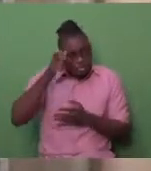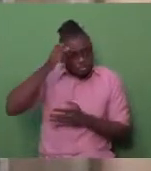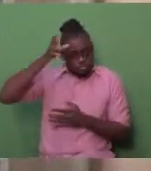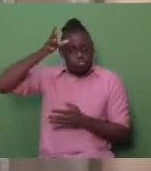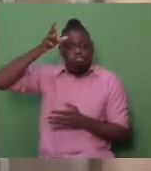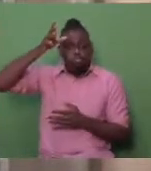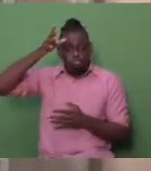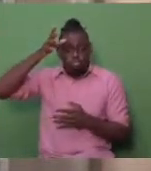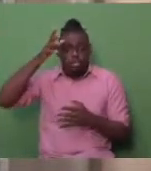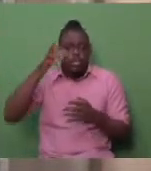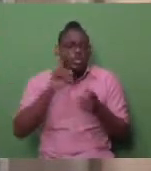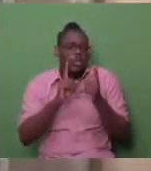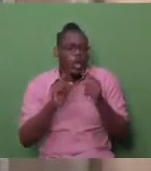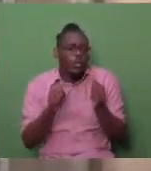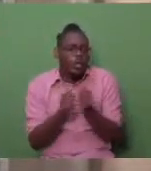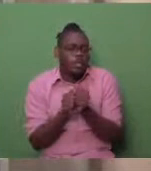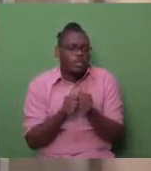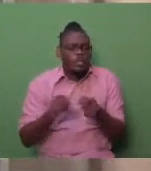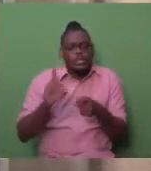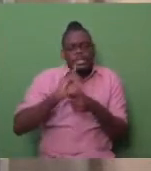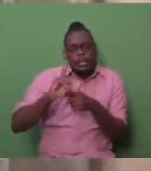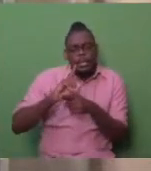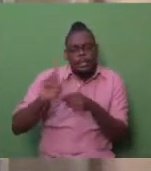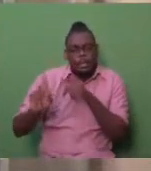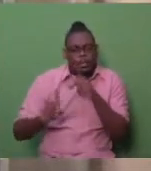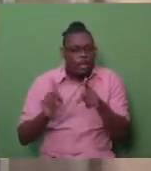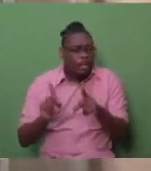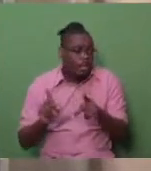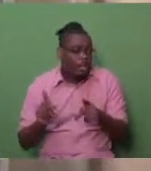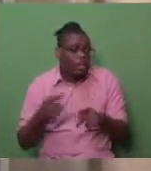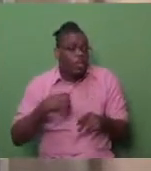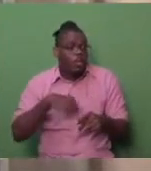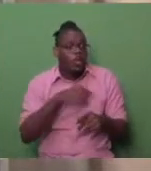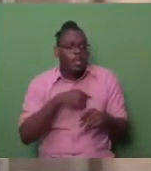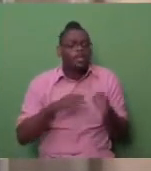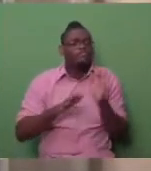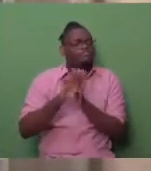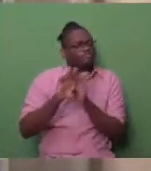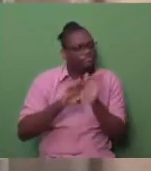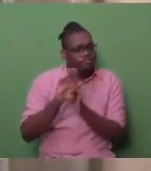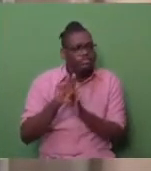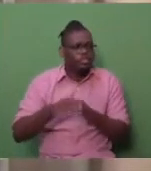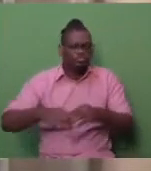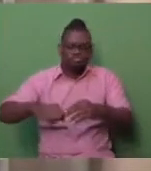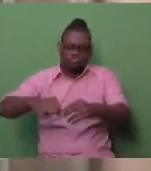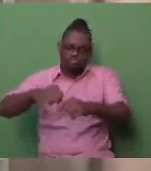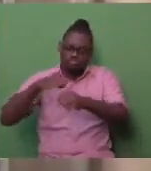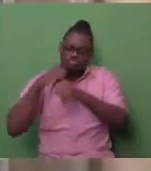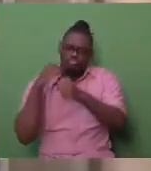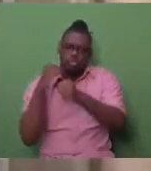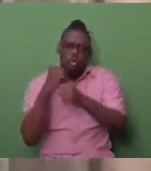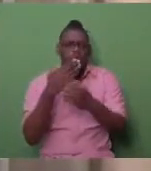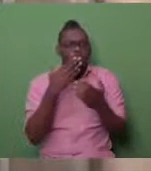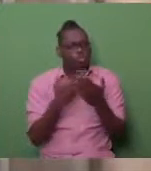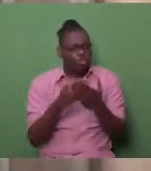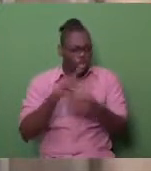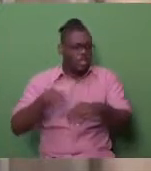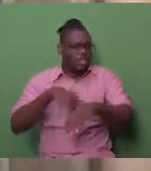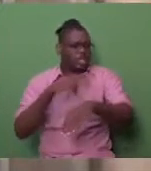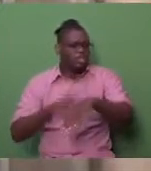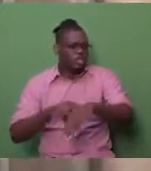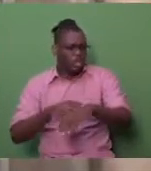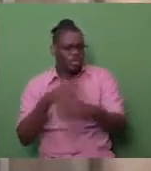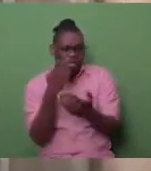and we have developed what we believe is a solid and sustainable national economic transformation master